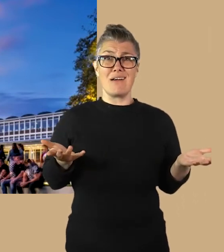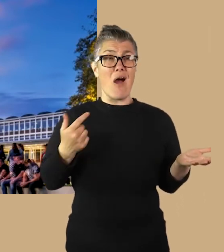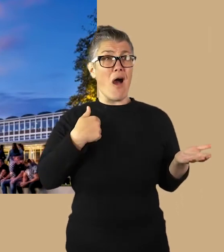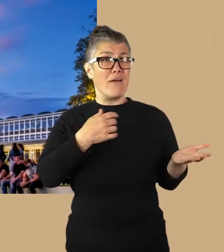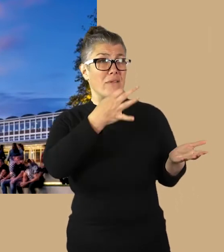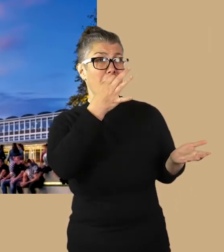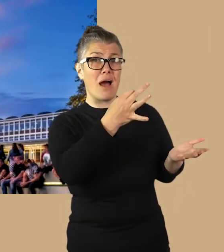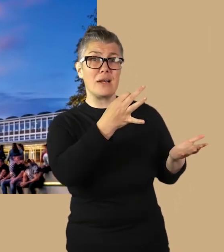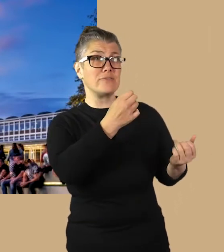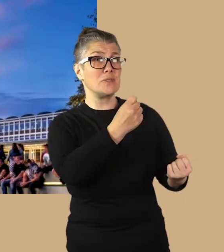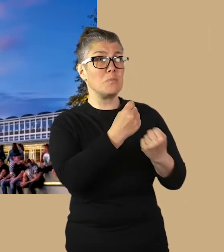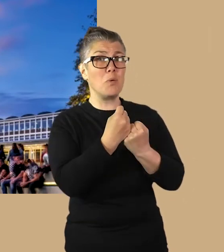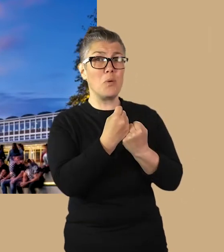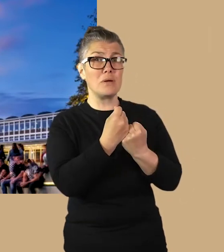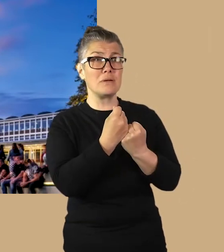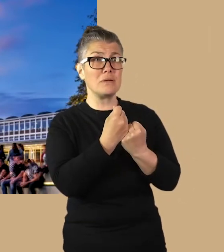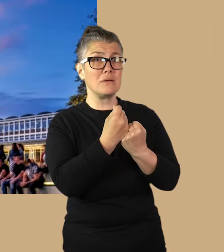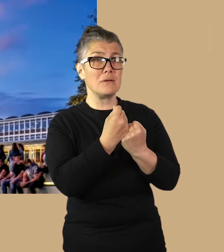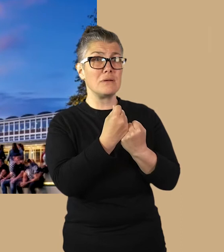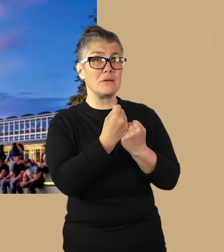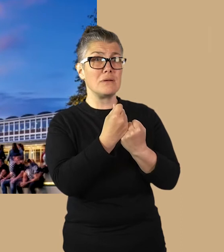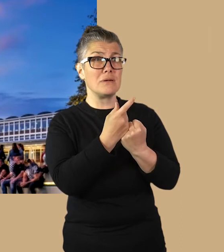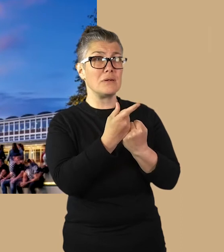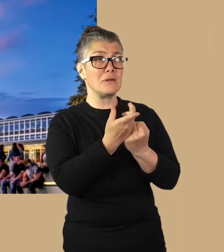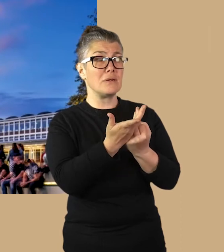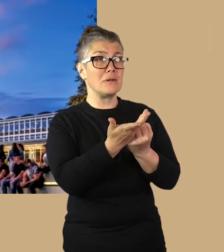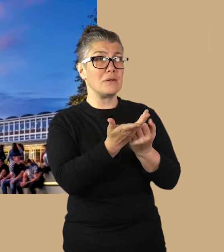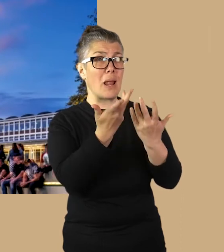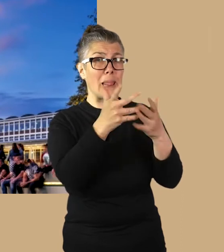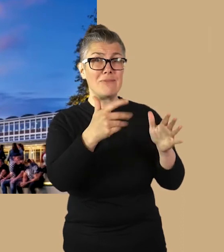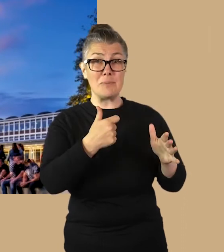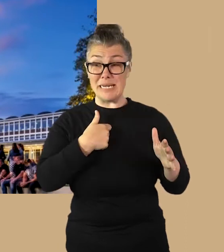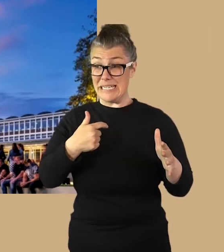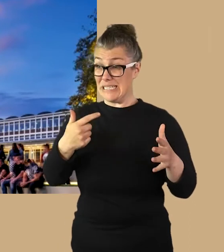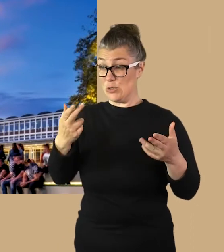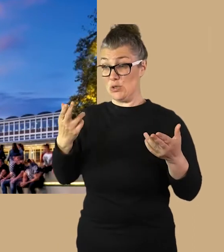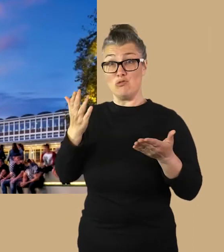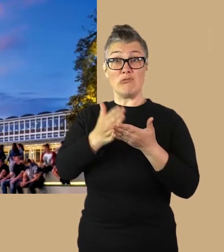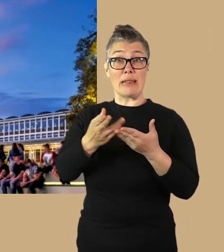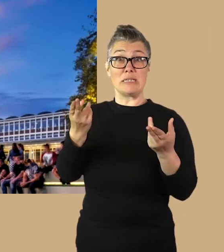are, I am coming you for support here, and you are leaving me here to die?